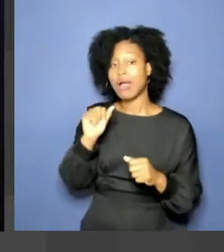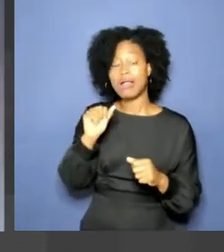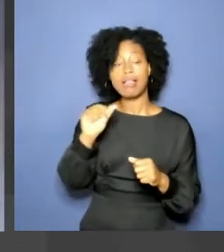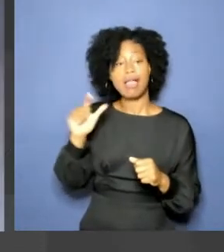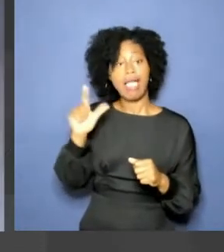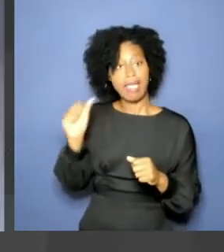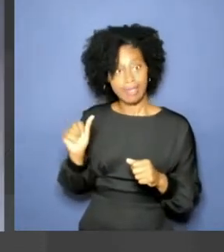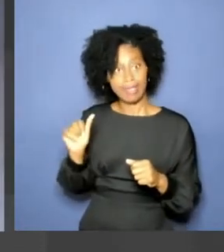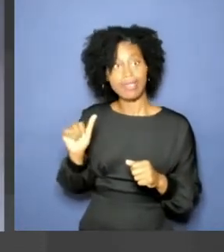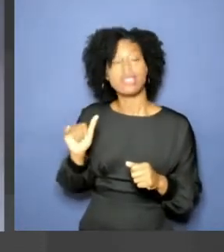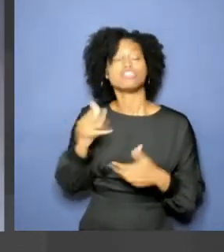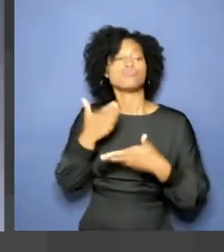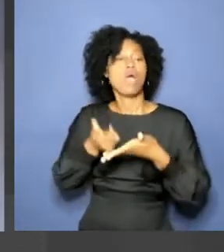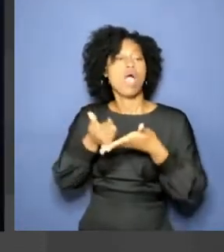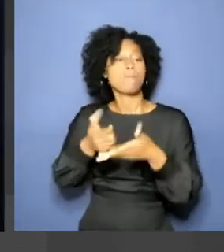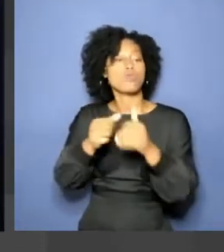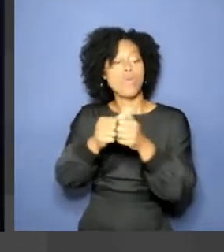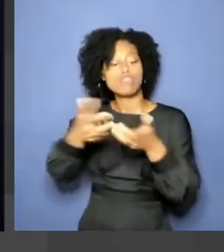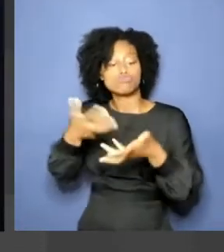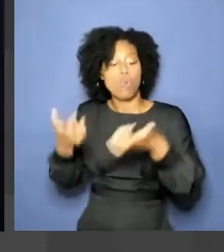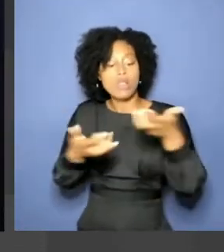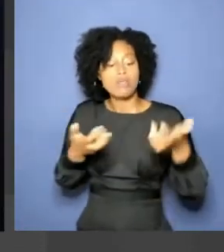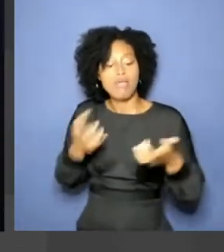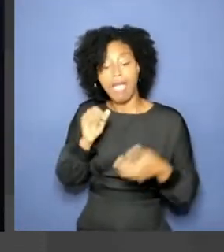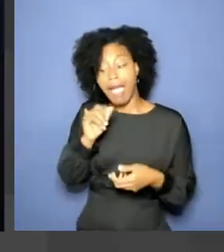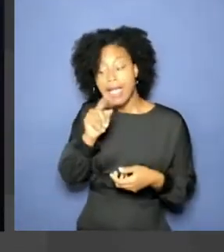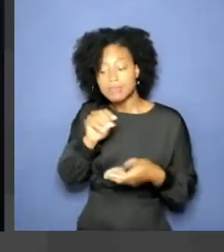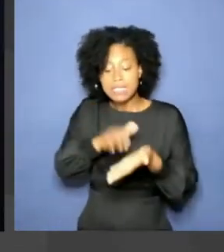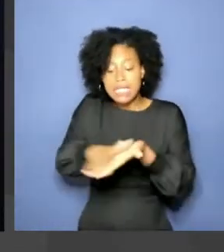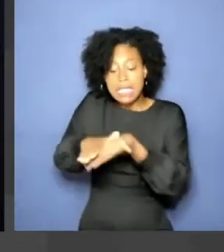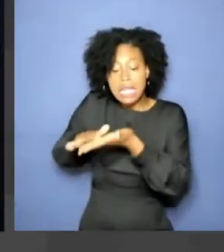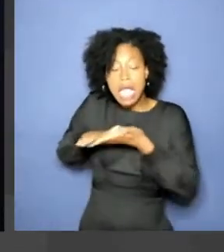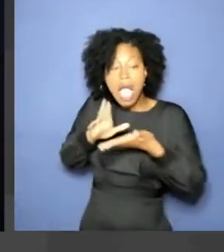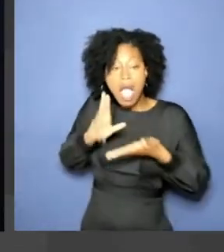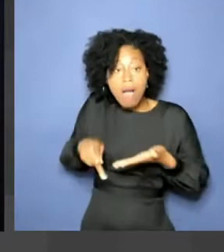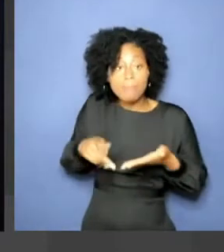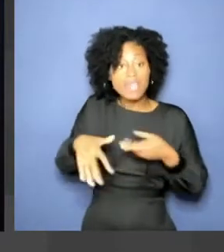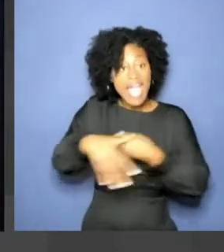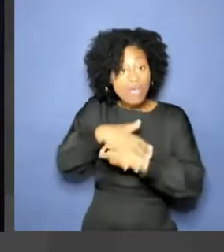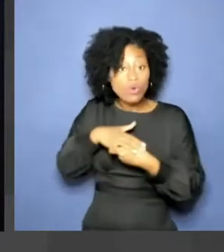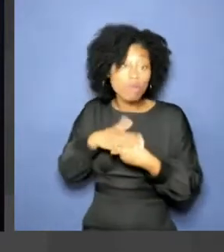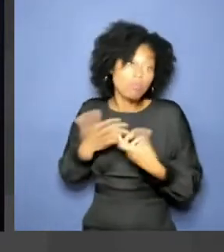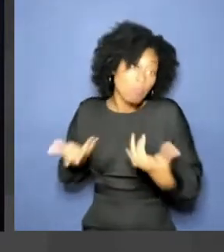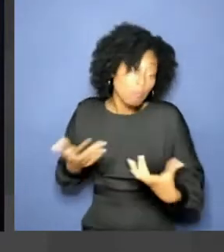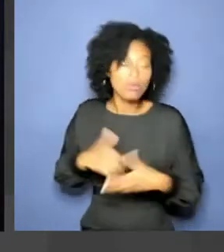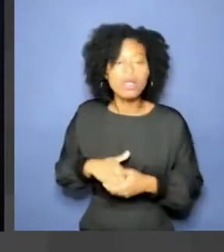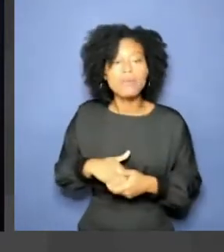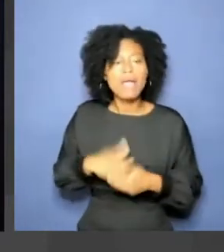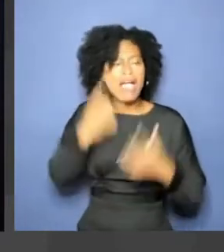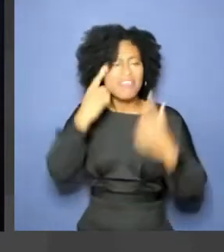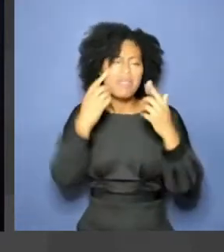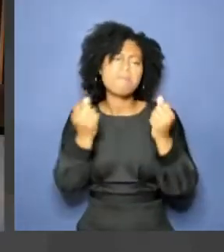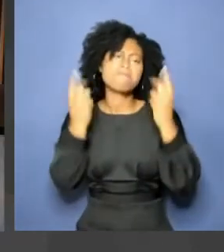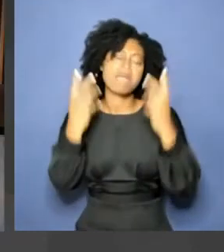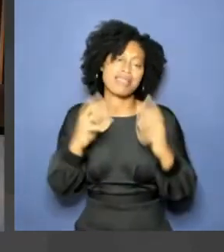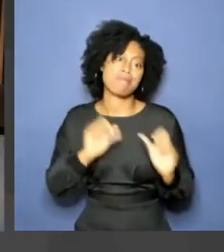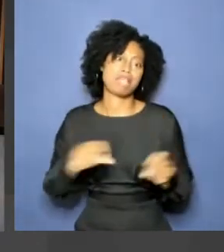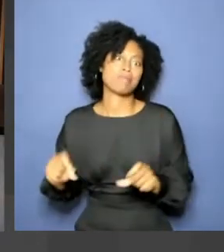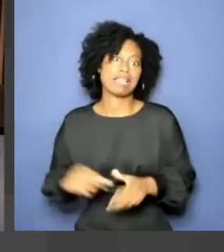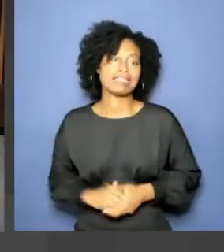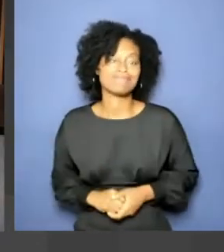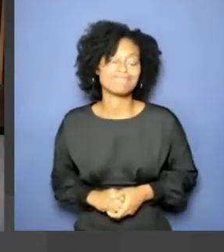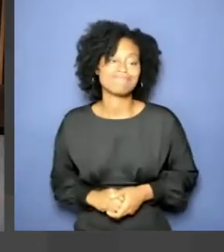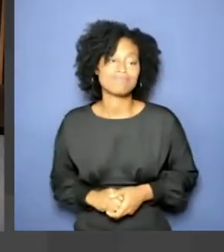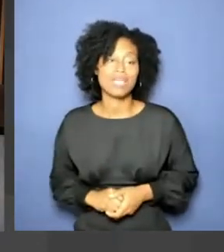sorting items or clearing up areas. Yeah. I think there are many possibilities. Okay, so